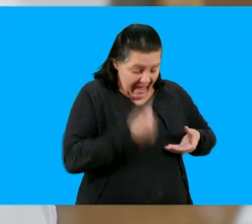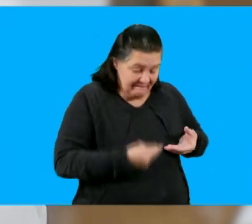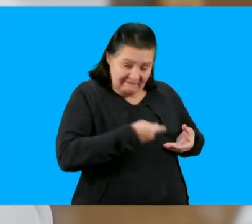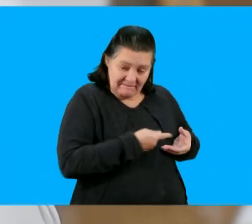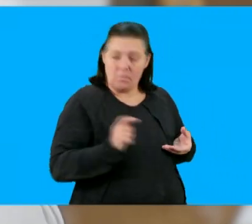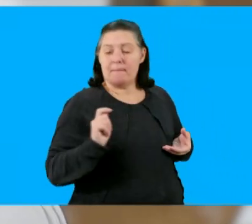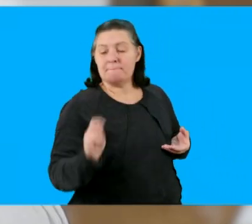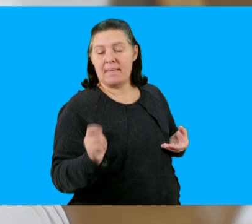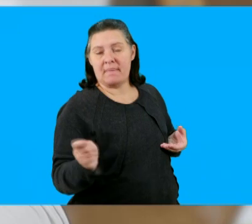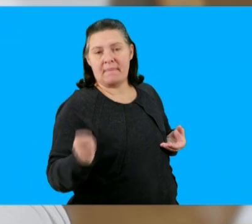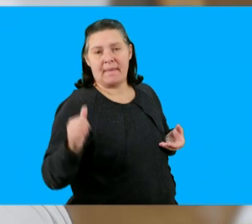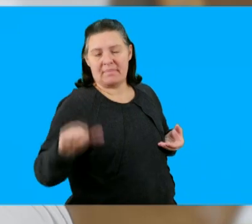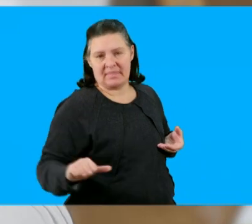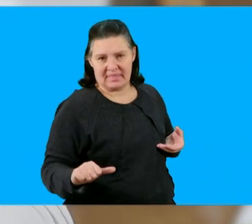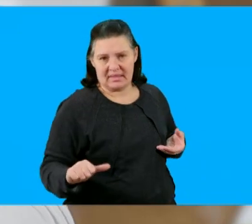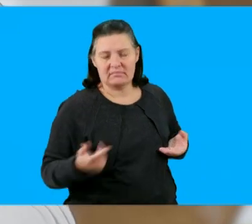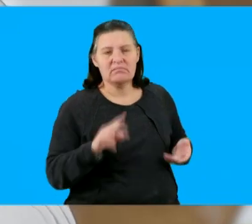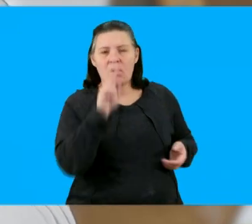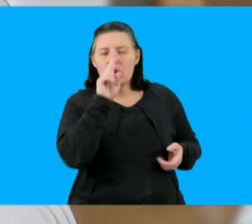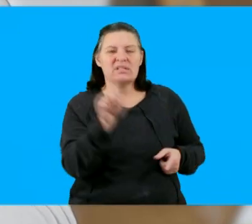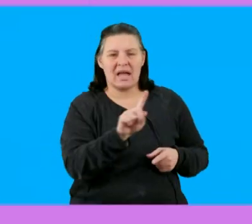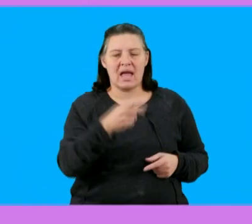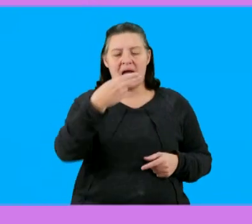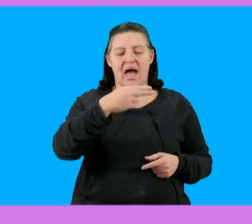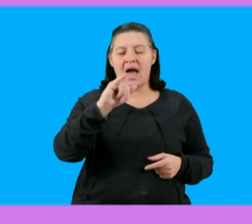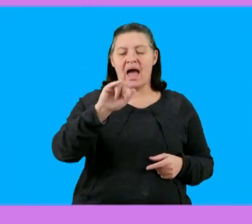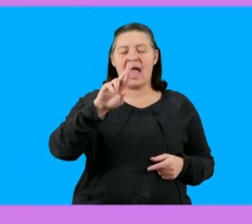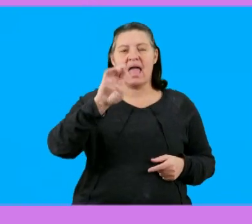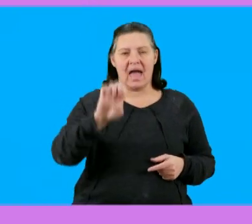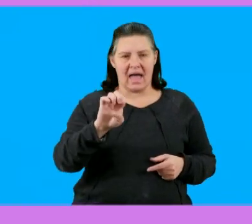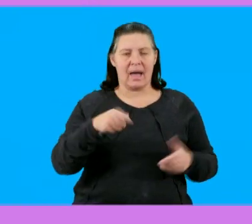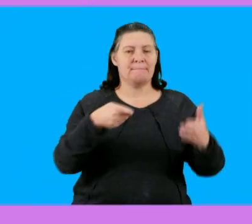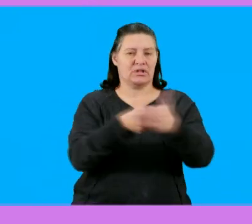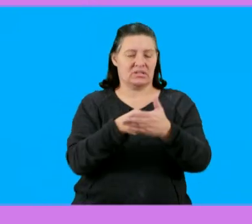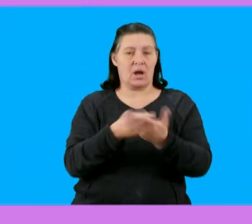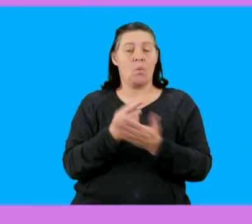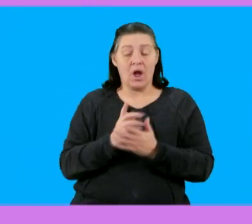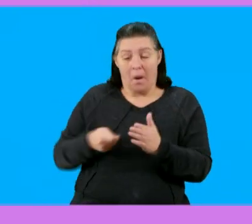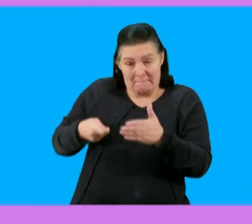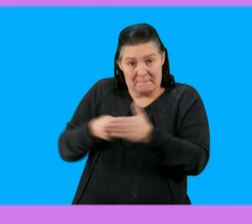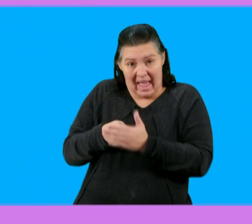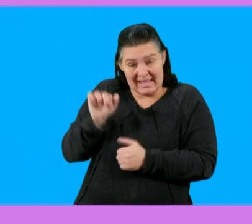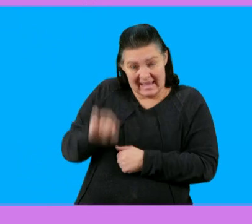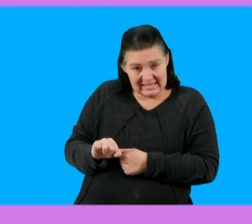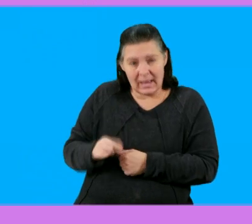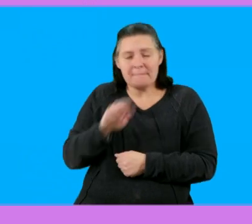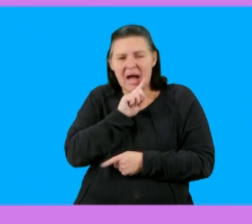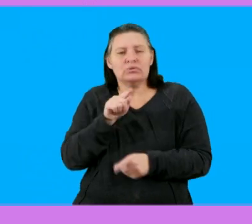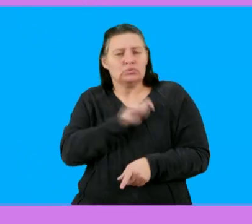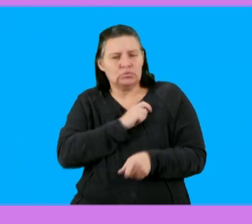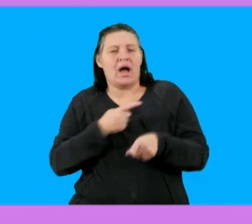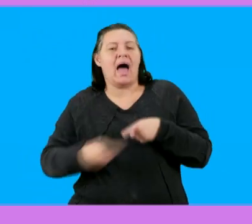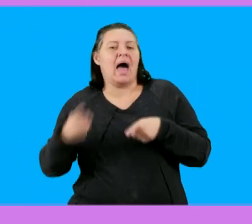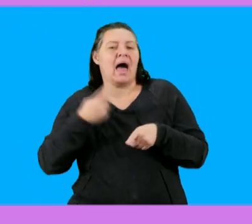while having use of it. Okay, it's like, if you look at the word itself, hire purchase, even though you are purchasing that product,